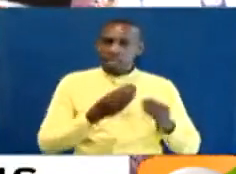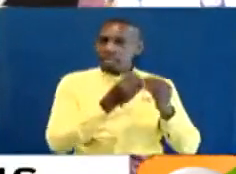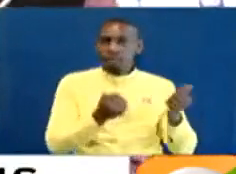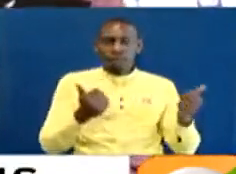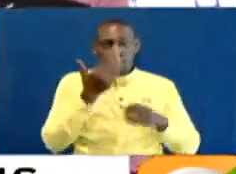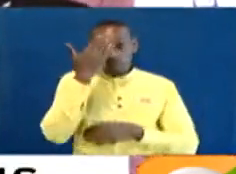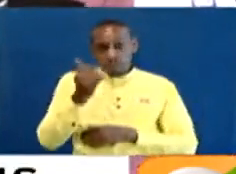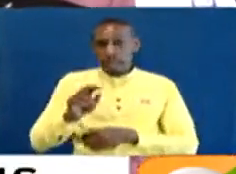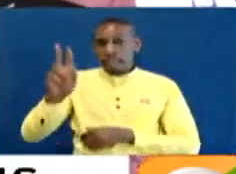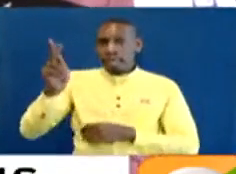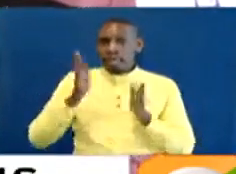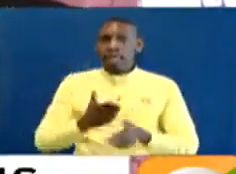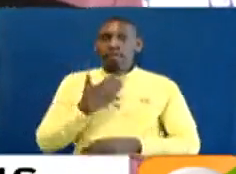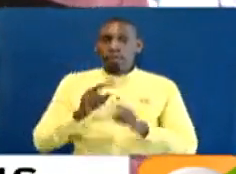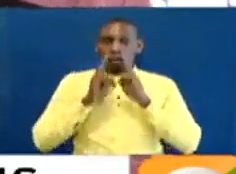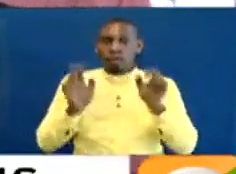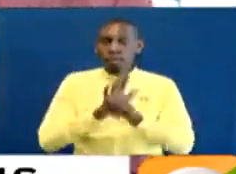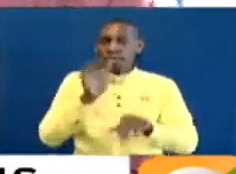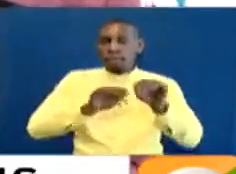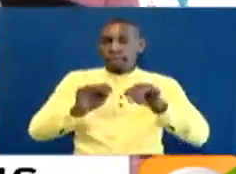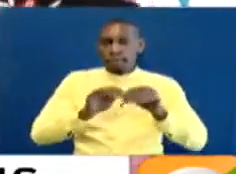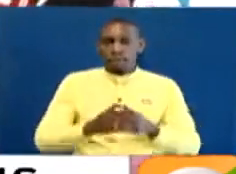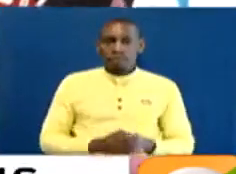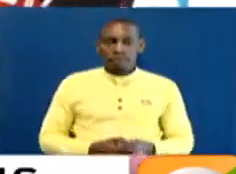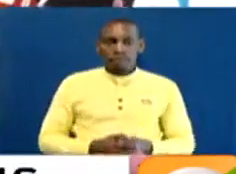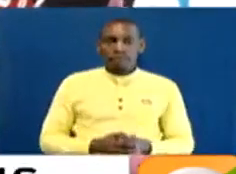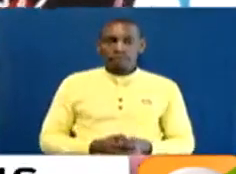out because Kenyans want a peaceful election.